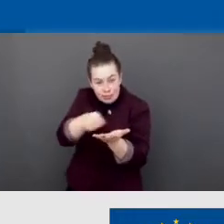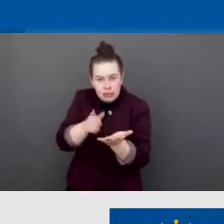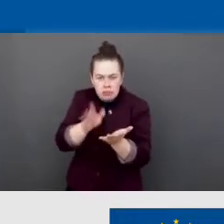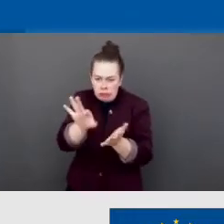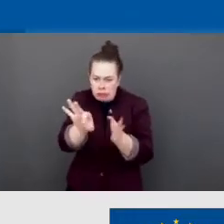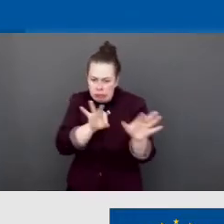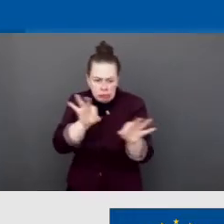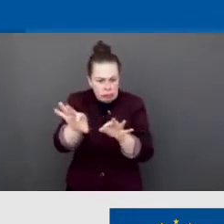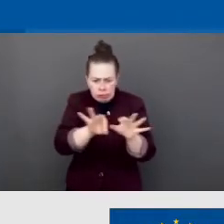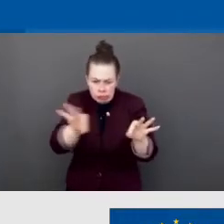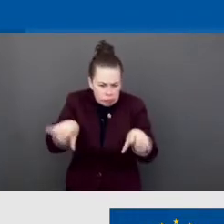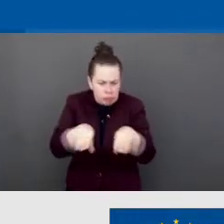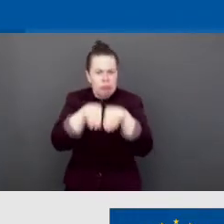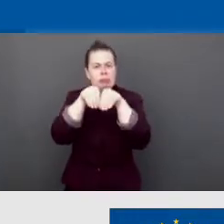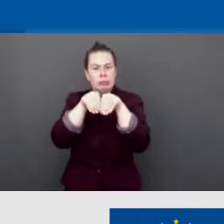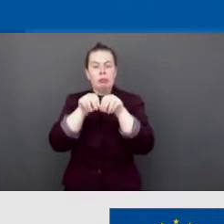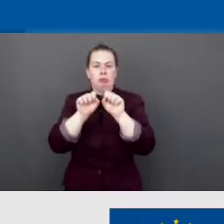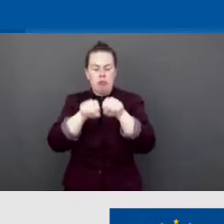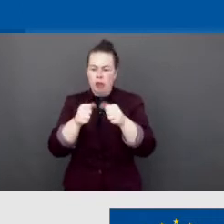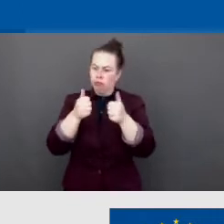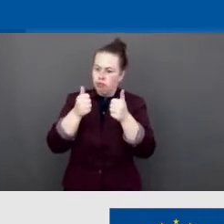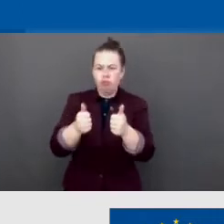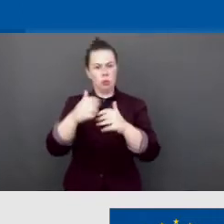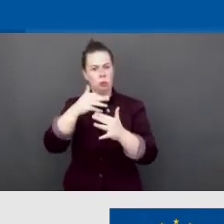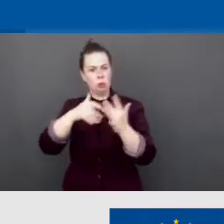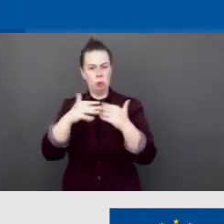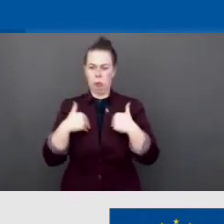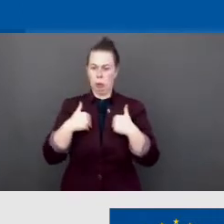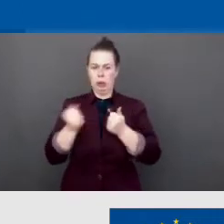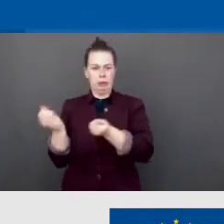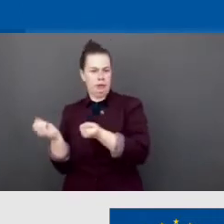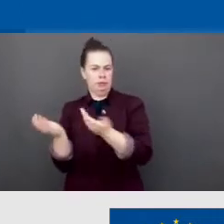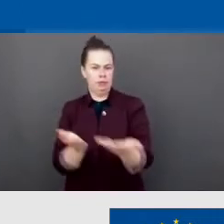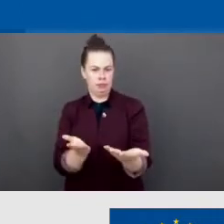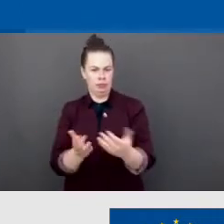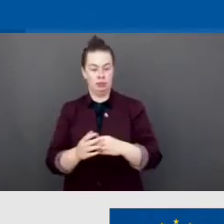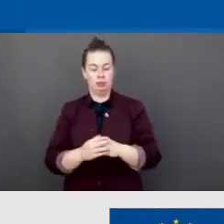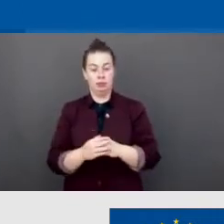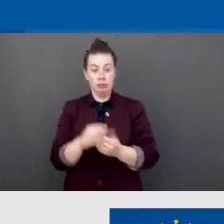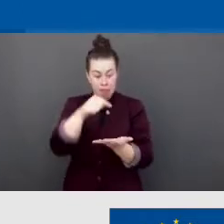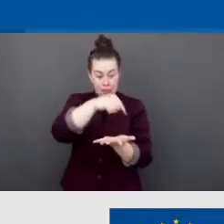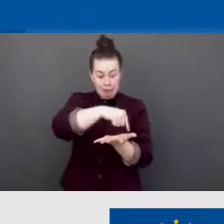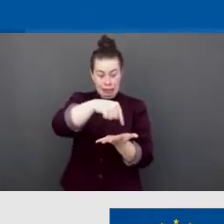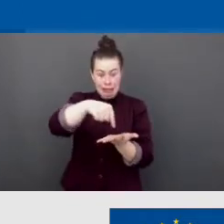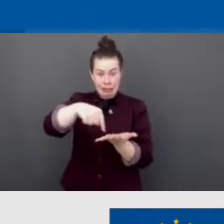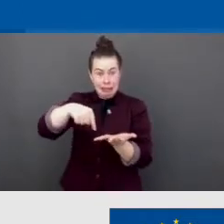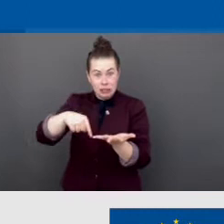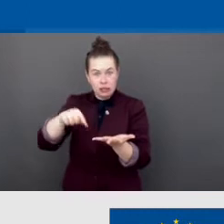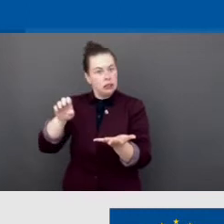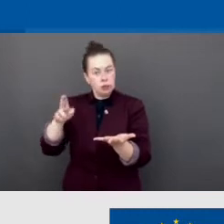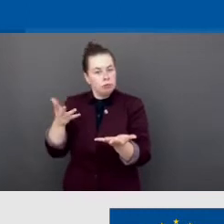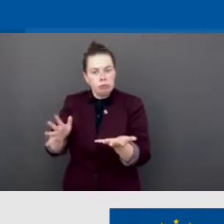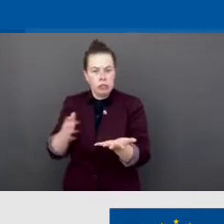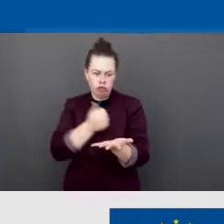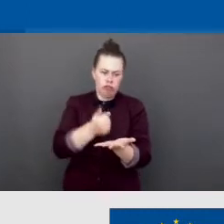health delivery. And in European Union already have governances